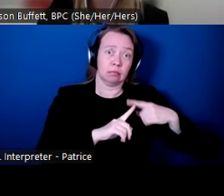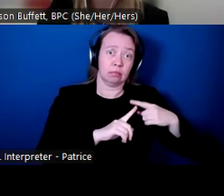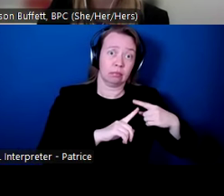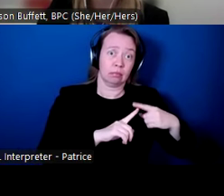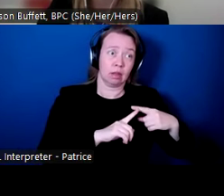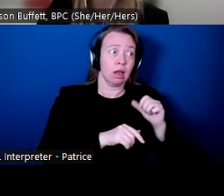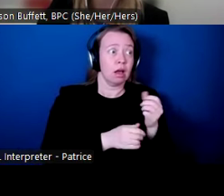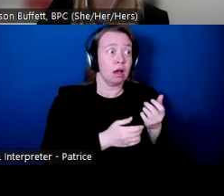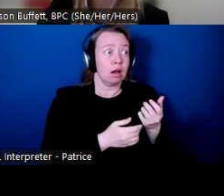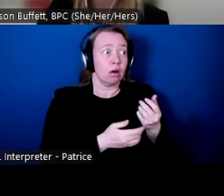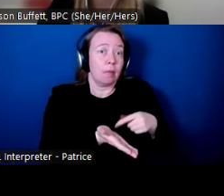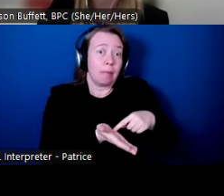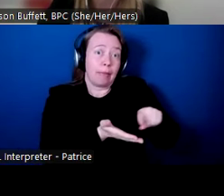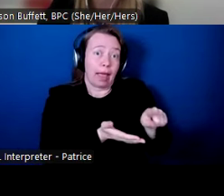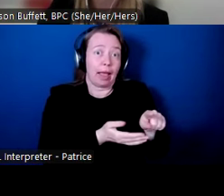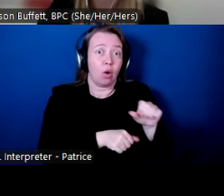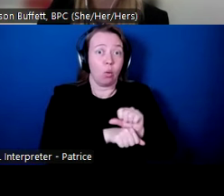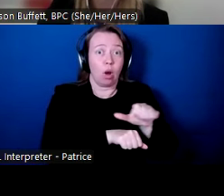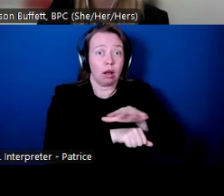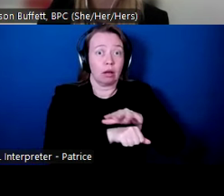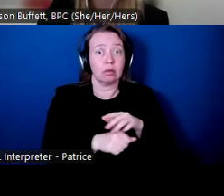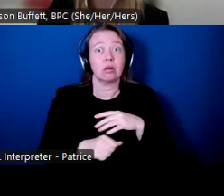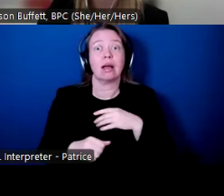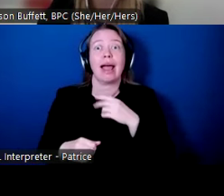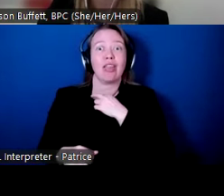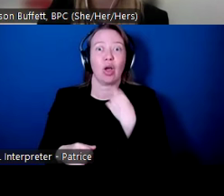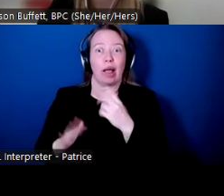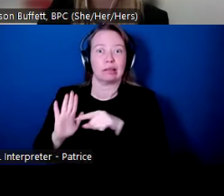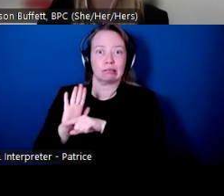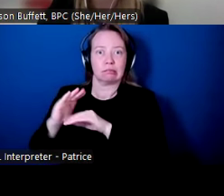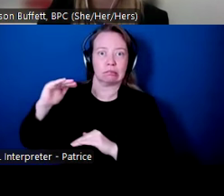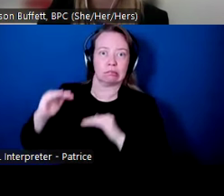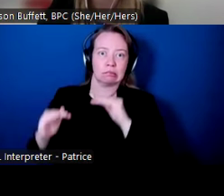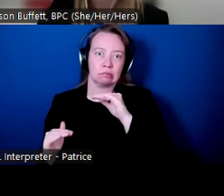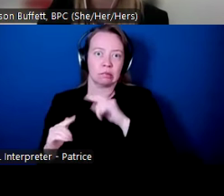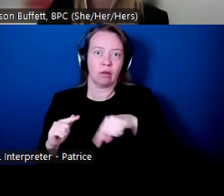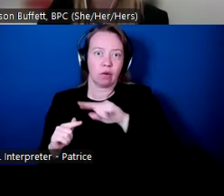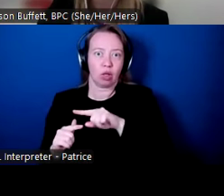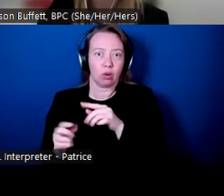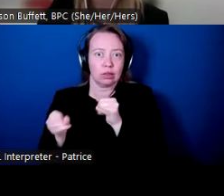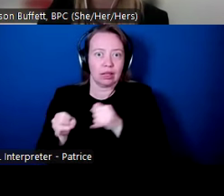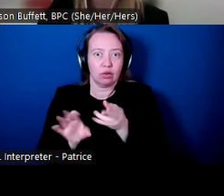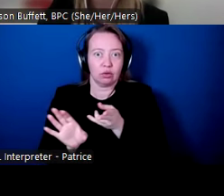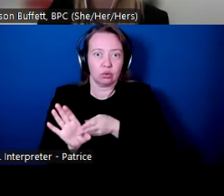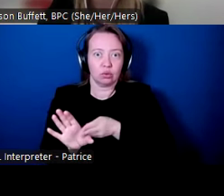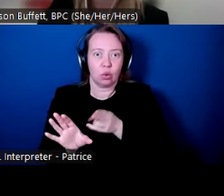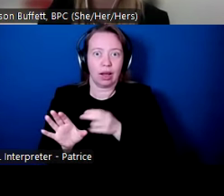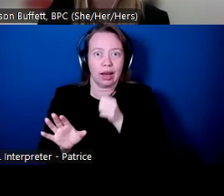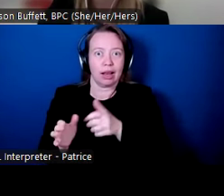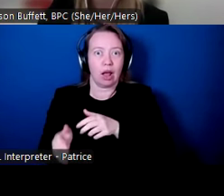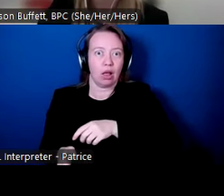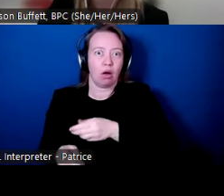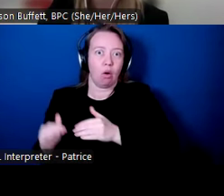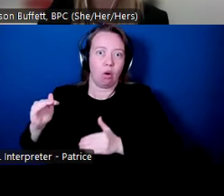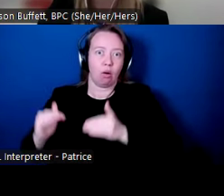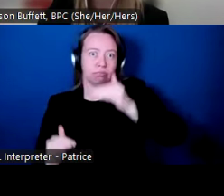workforce and the risks of creating additional barriers for individuals to join the workforce. Next slide,